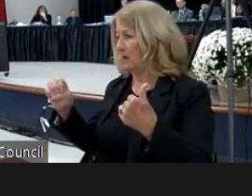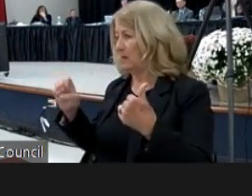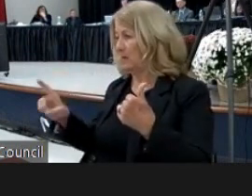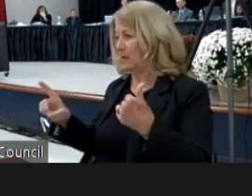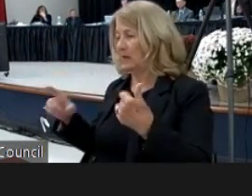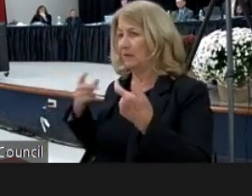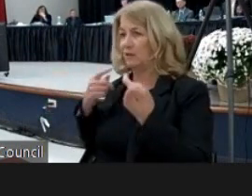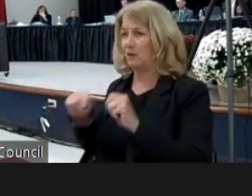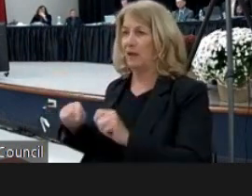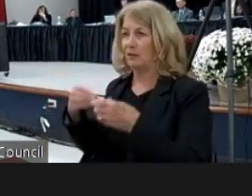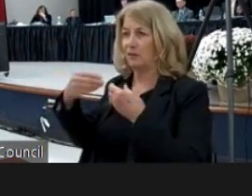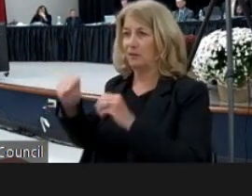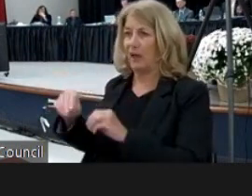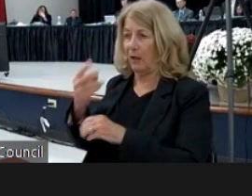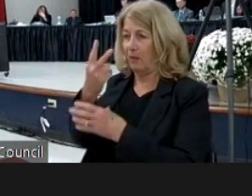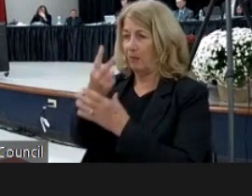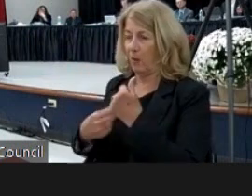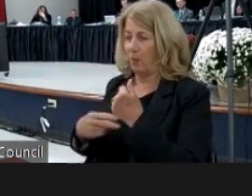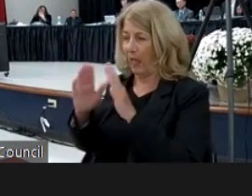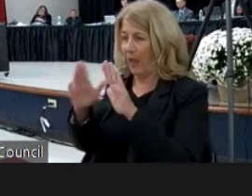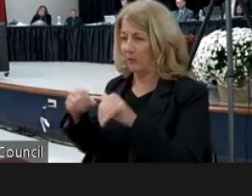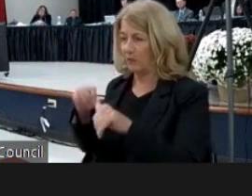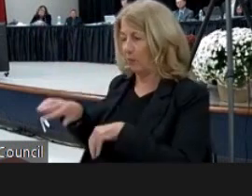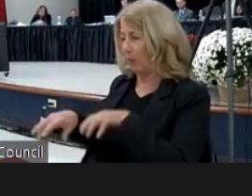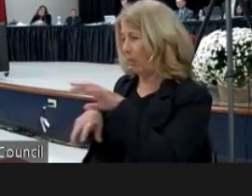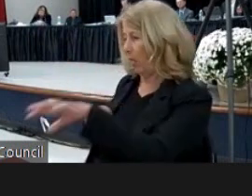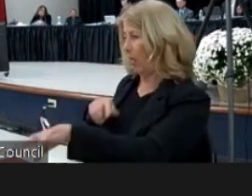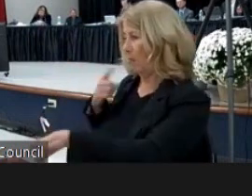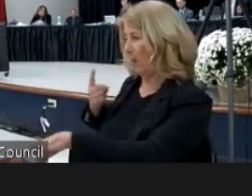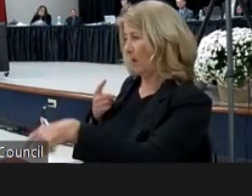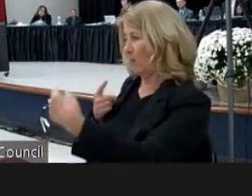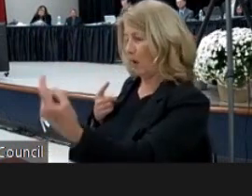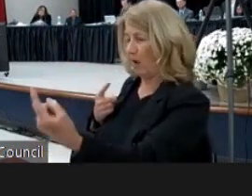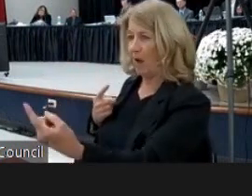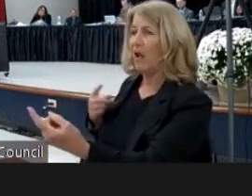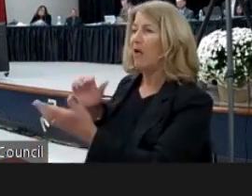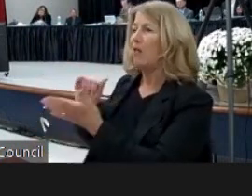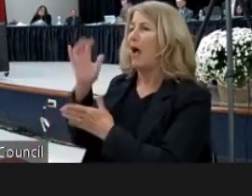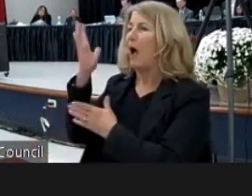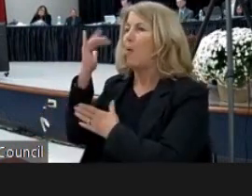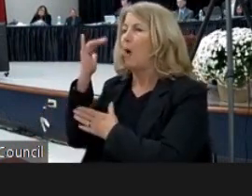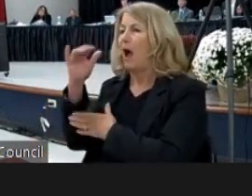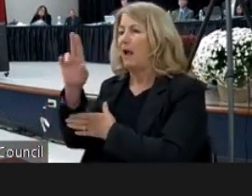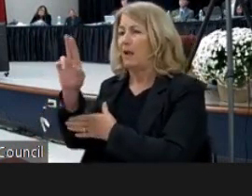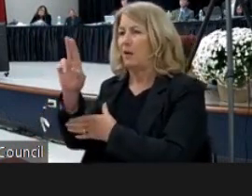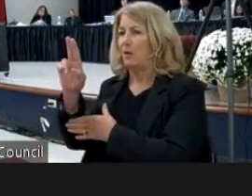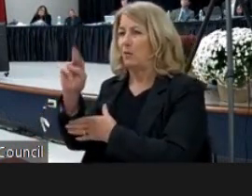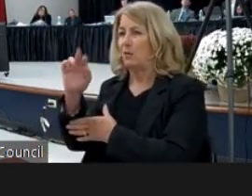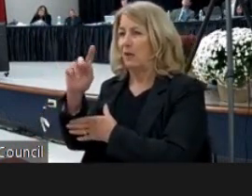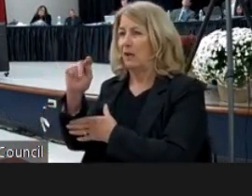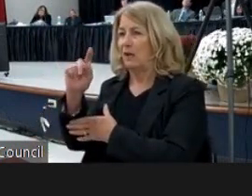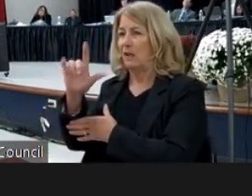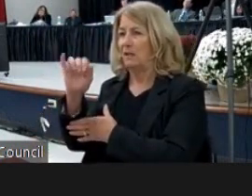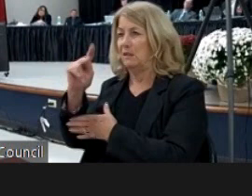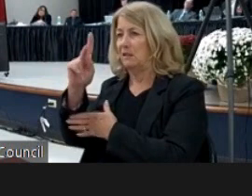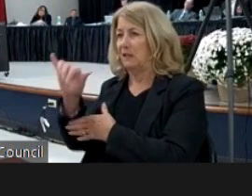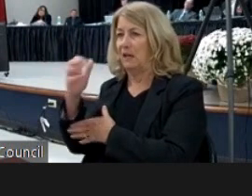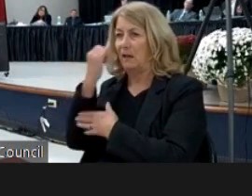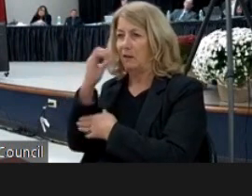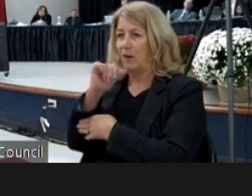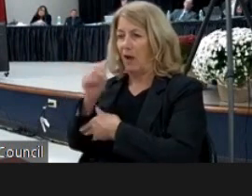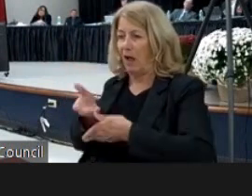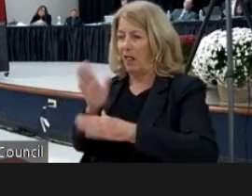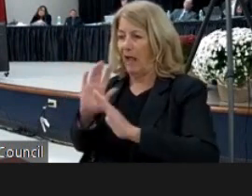or. Yeah, I one. think and that's why the utility part of that is real important. So if you don't allow separate